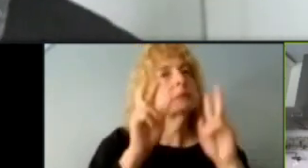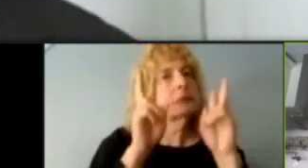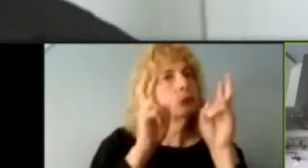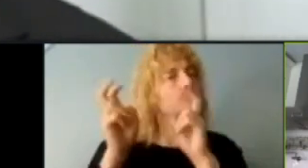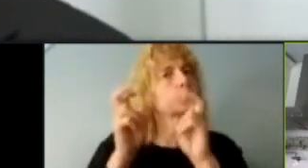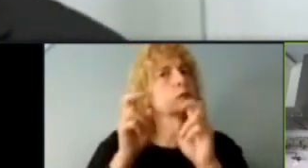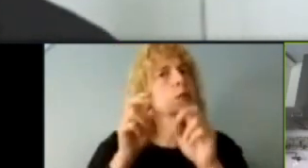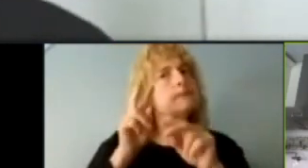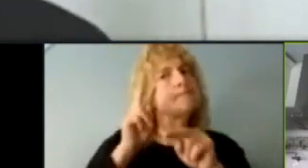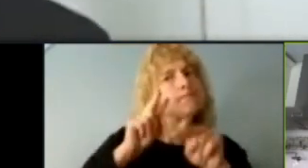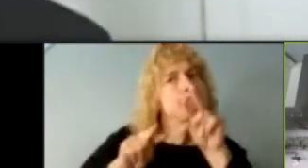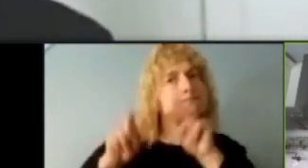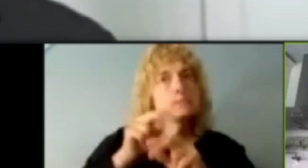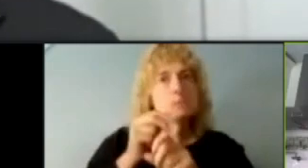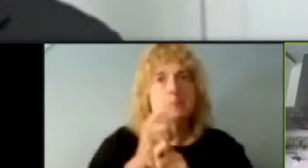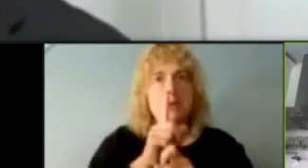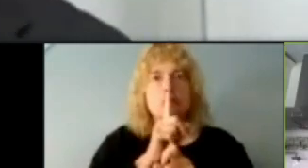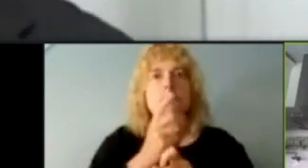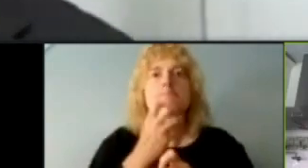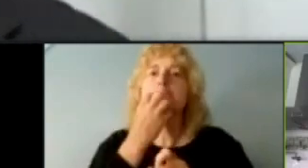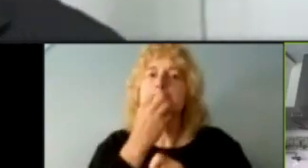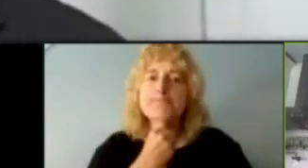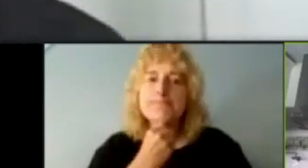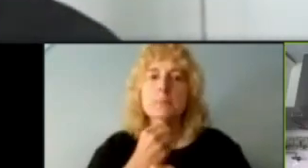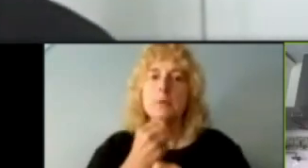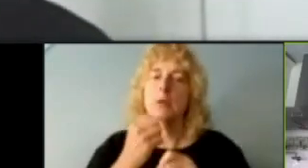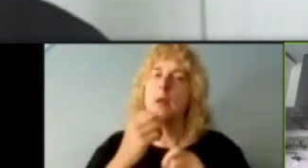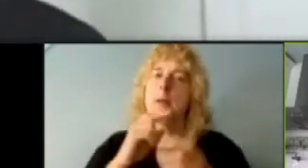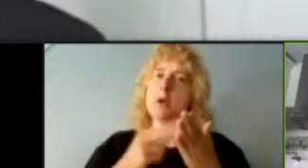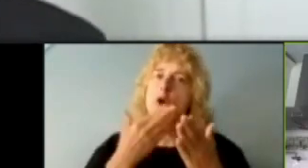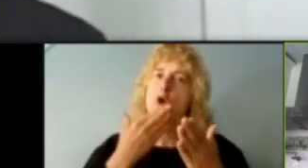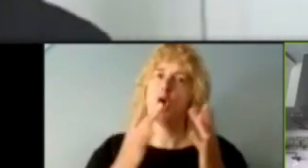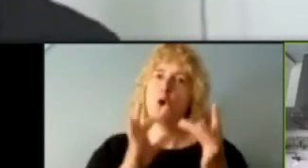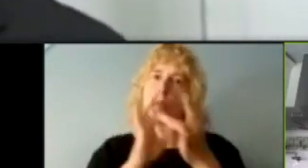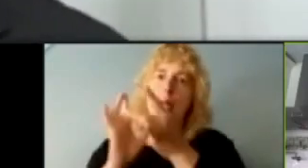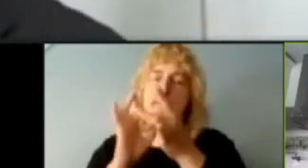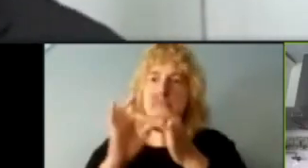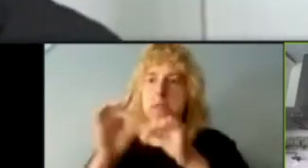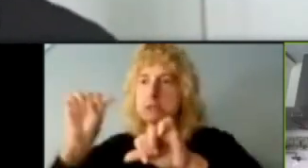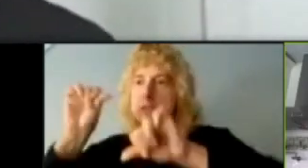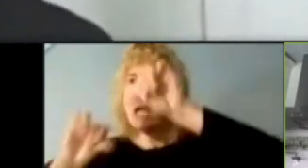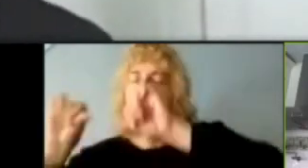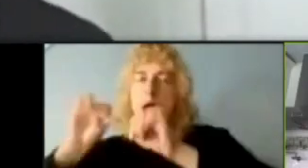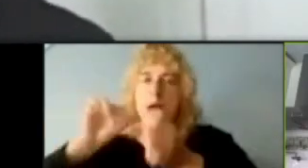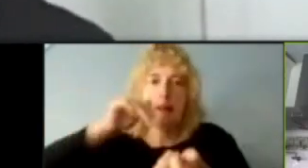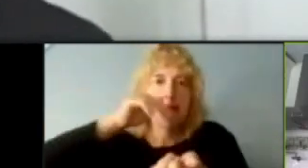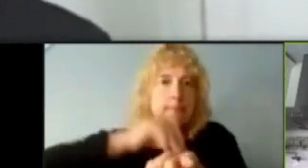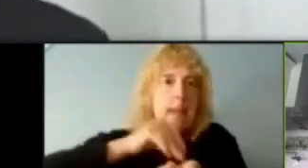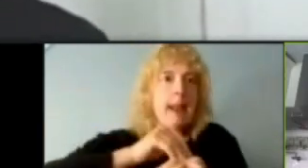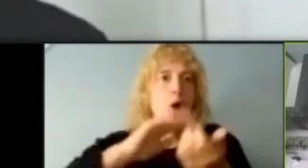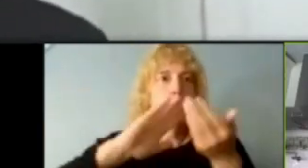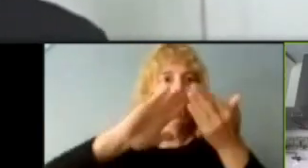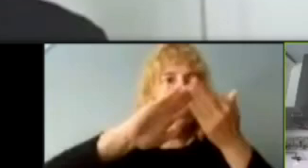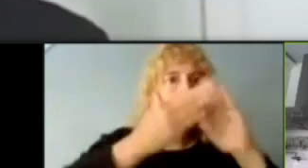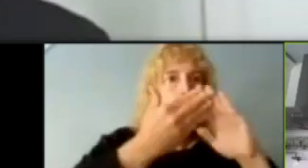better relationship between science and medicine and communities of color.